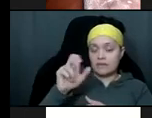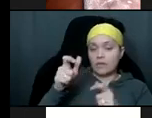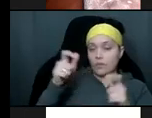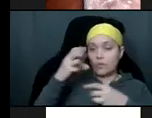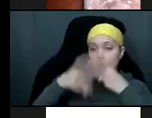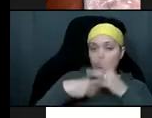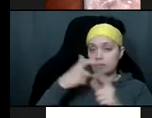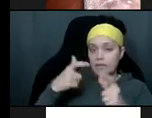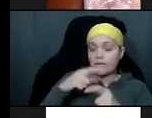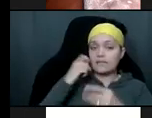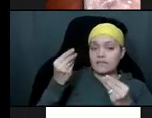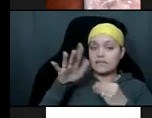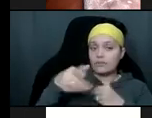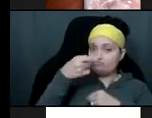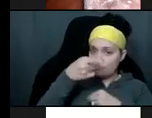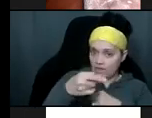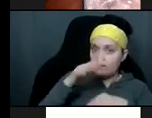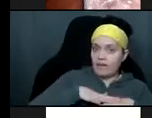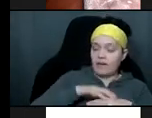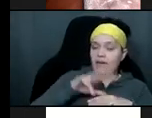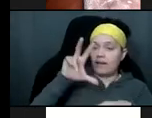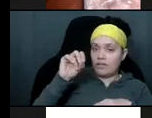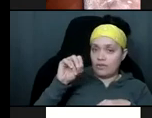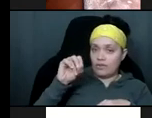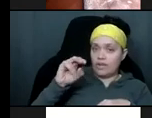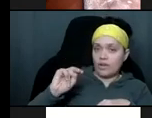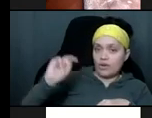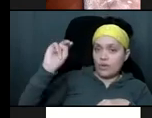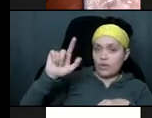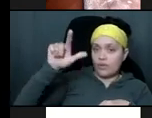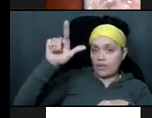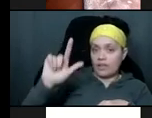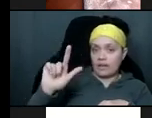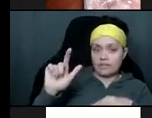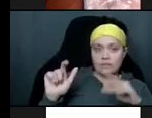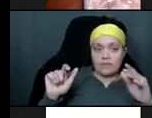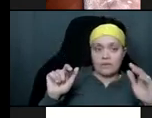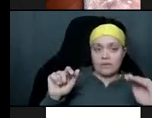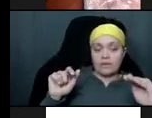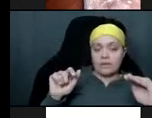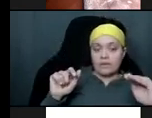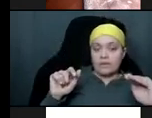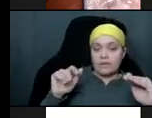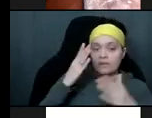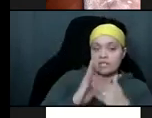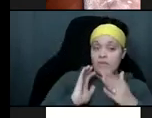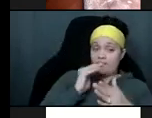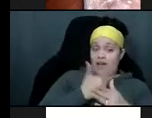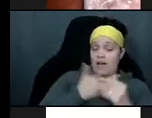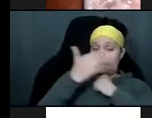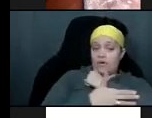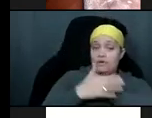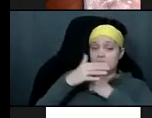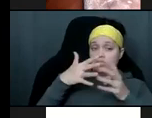yeah, right there, at and near 30 degrees north latitude. Okay, some of our country, the